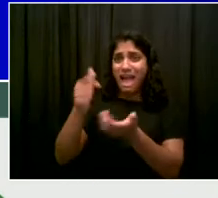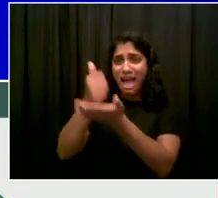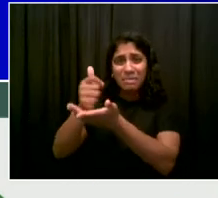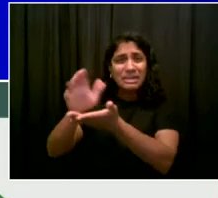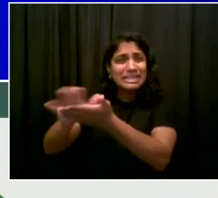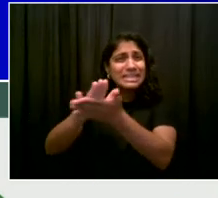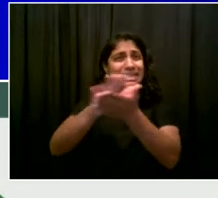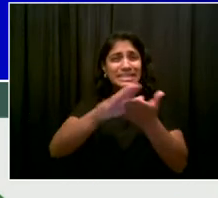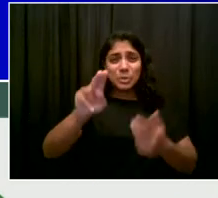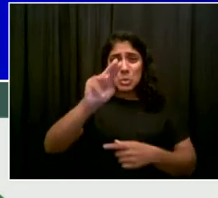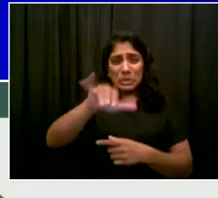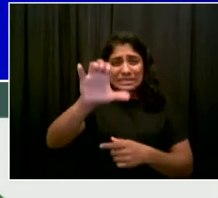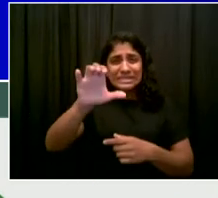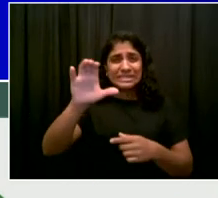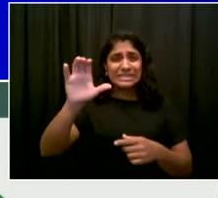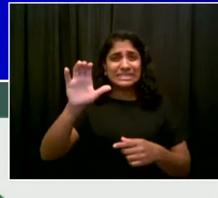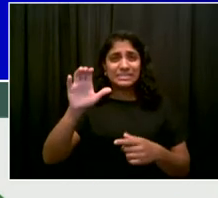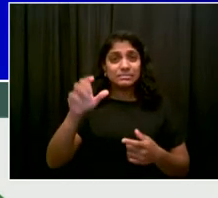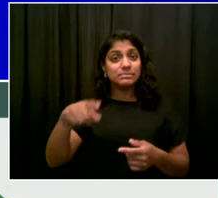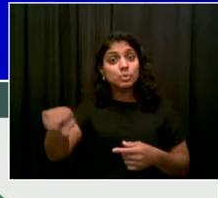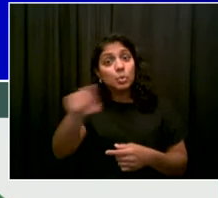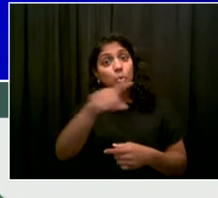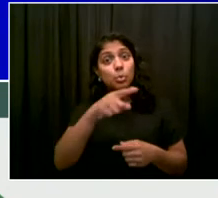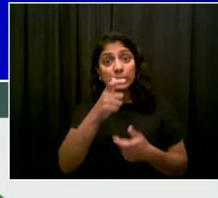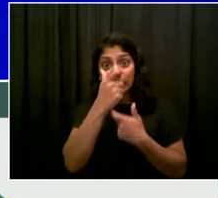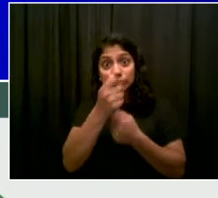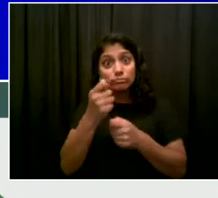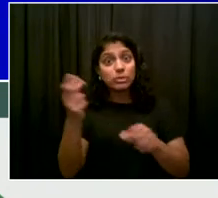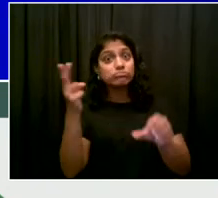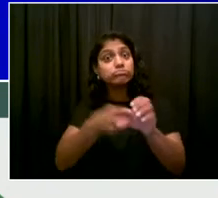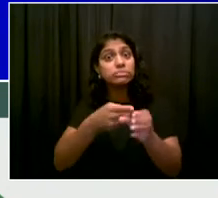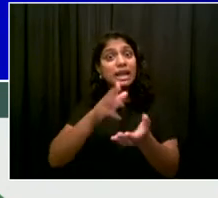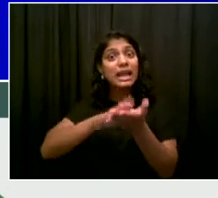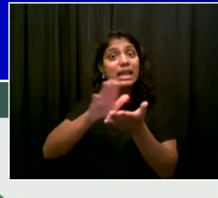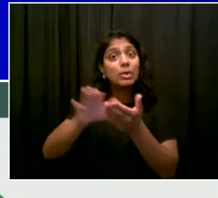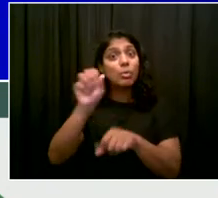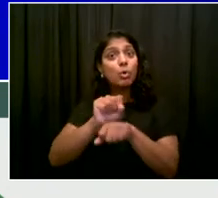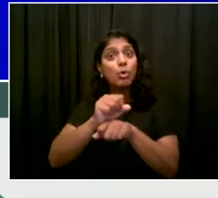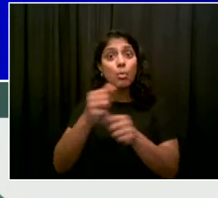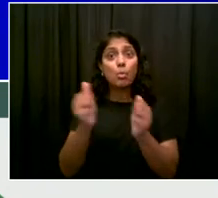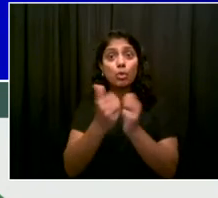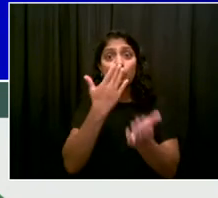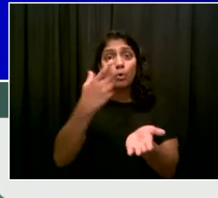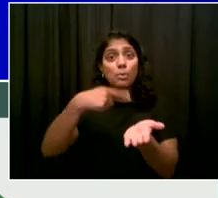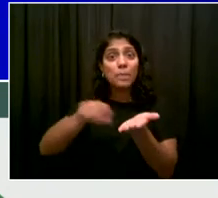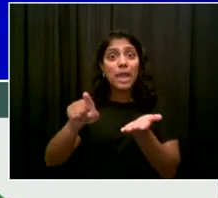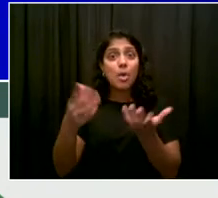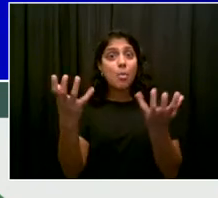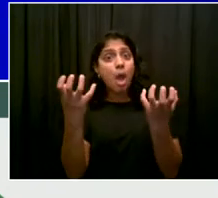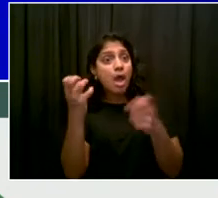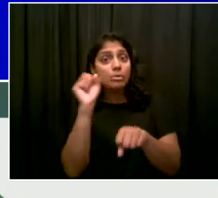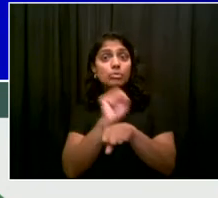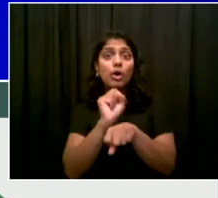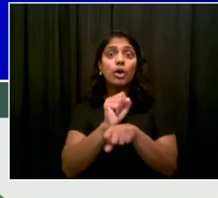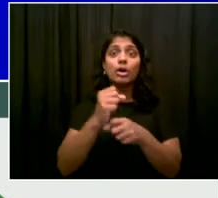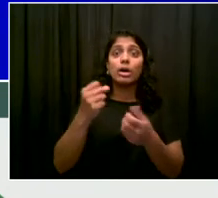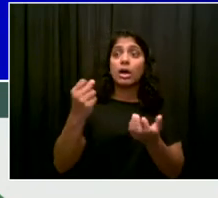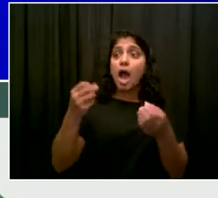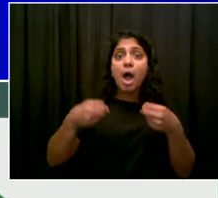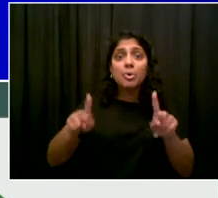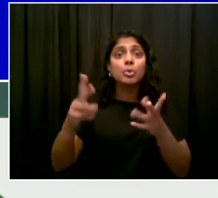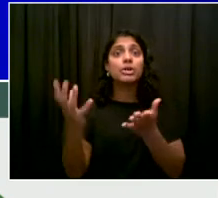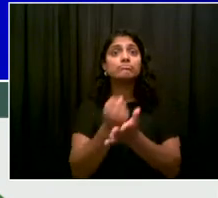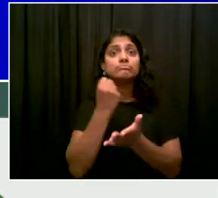if you want to help New York City right now, if you're looking for a good job, if you're looking for opportunity, go to nyc.gov/CCC. Join